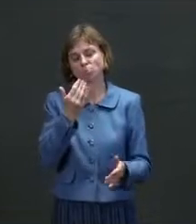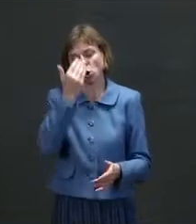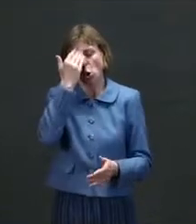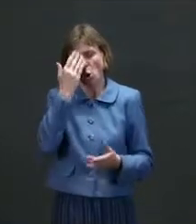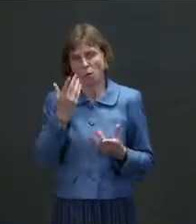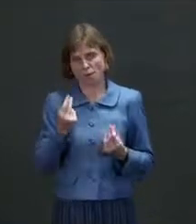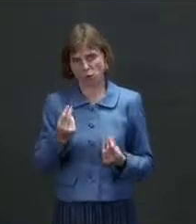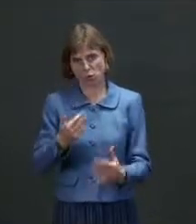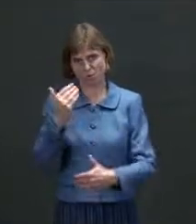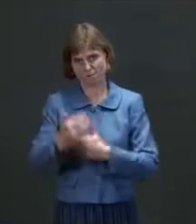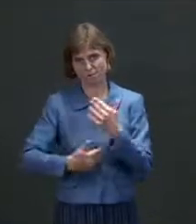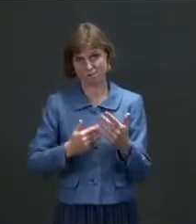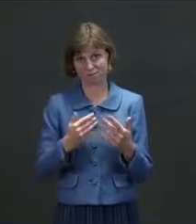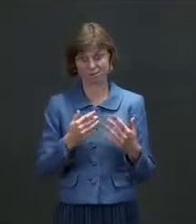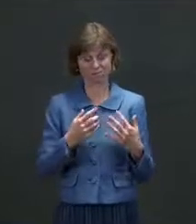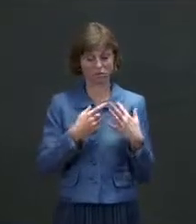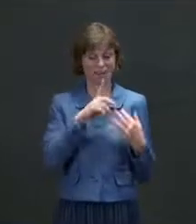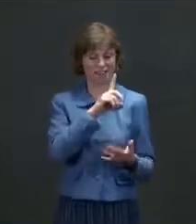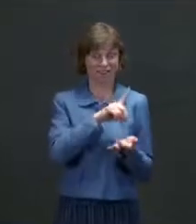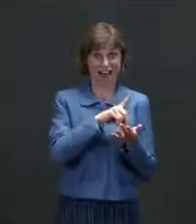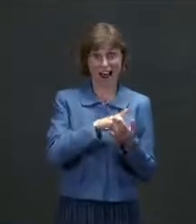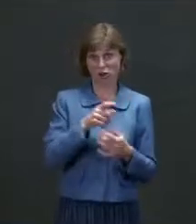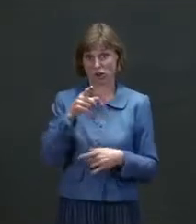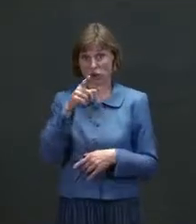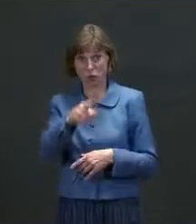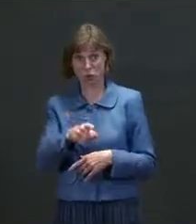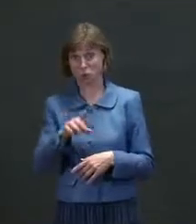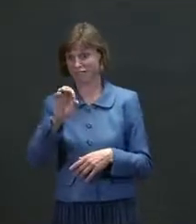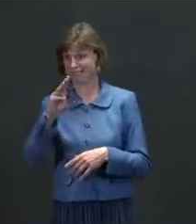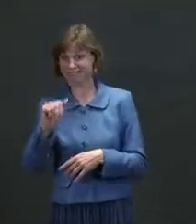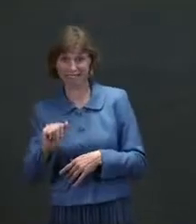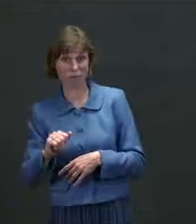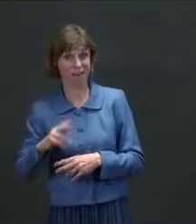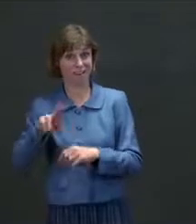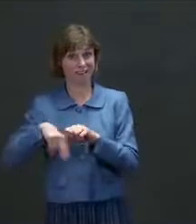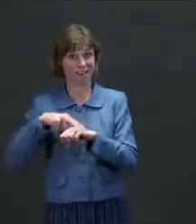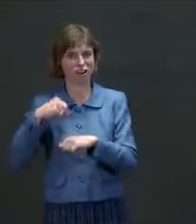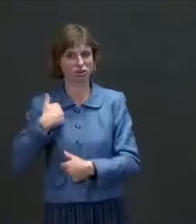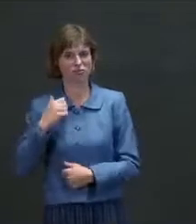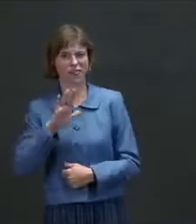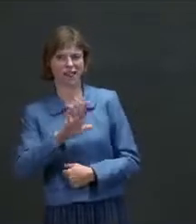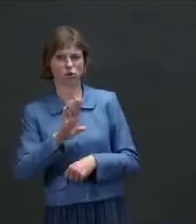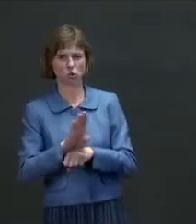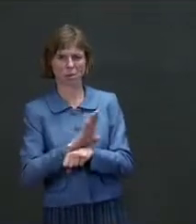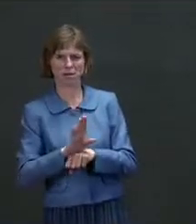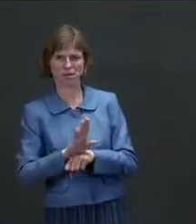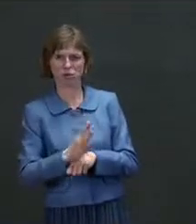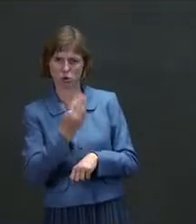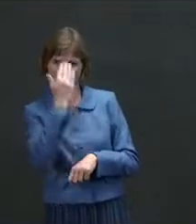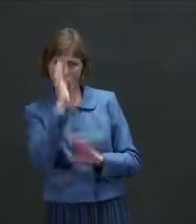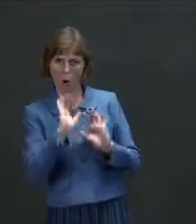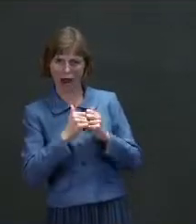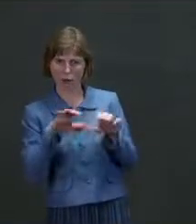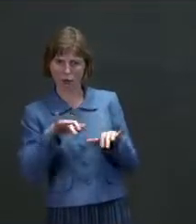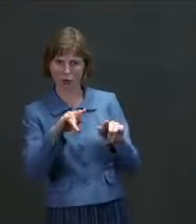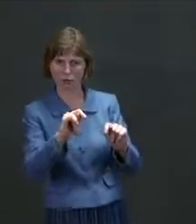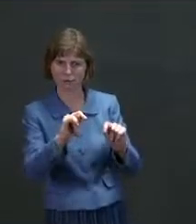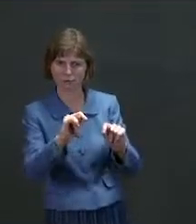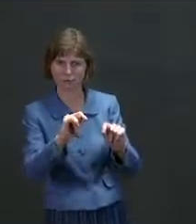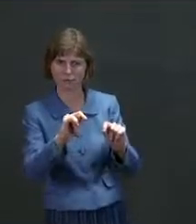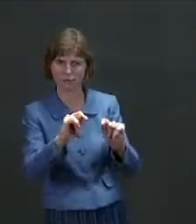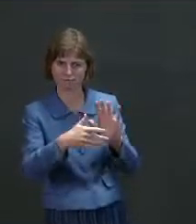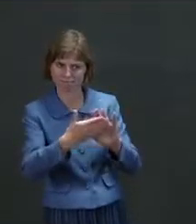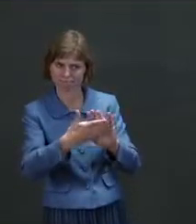two both with FEMA and well as the National Guard. That's your business. You know how to get it done. And so, and you are